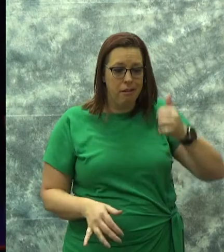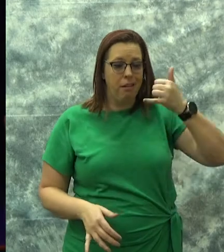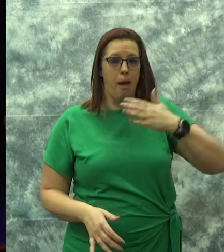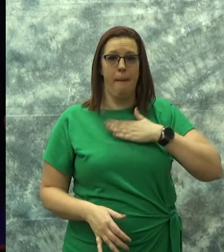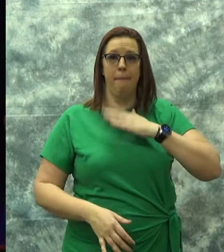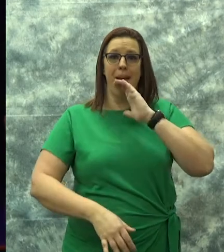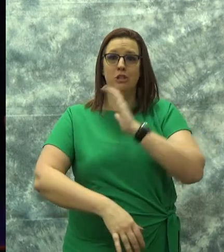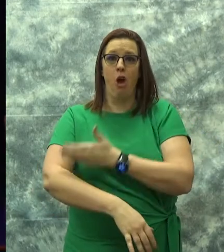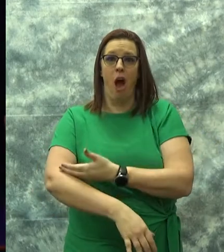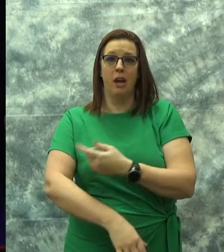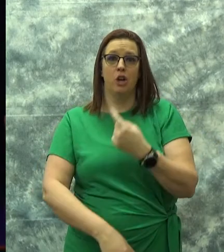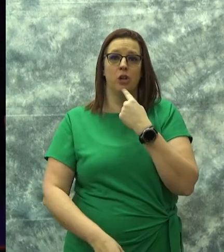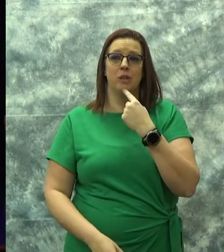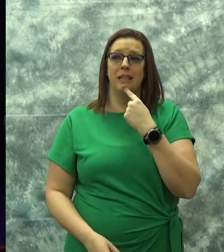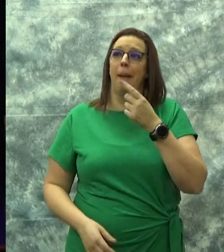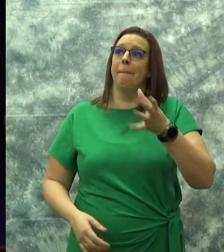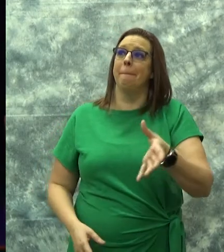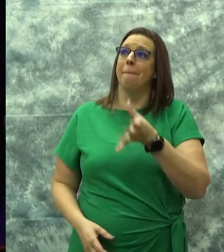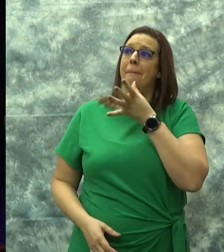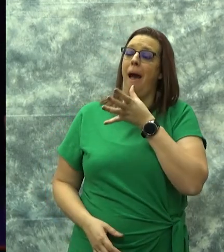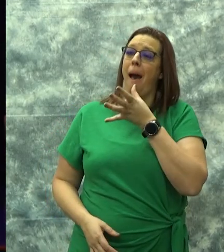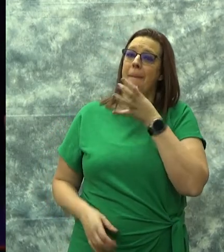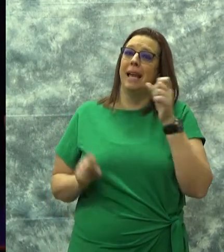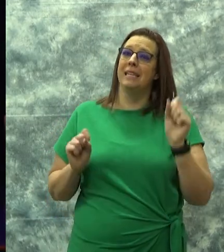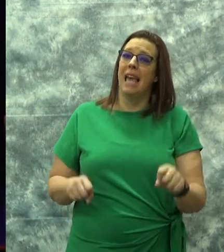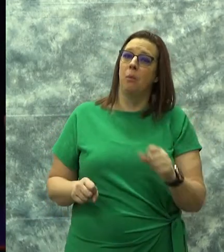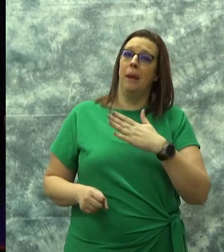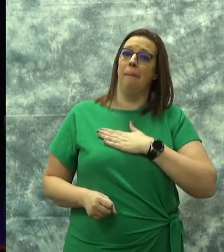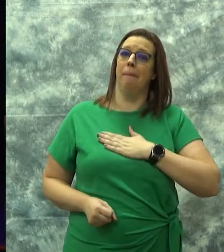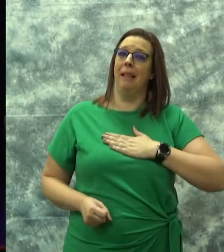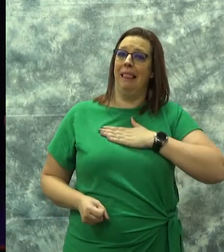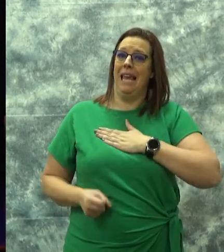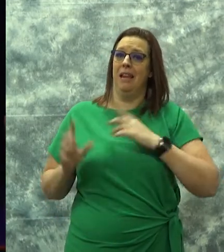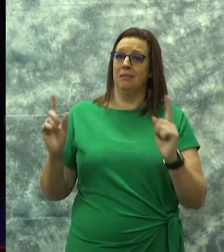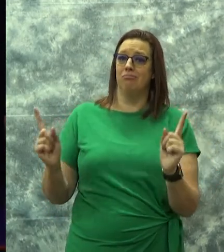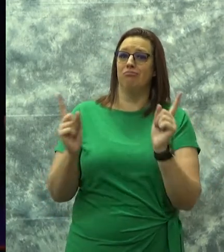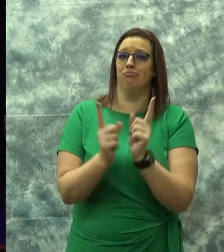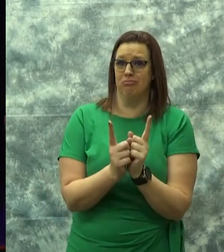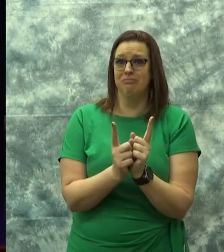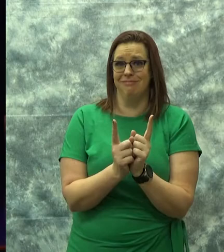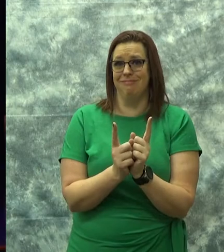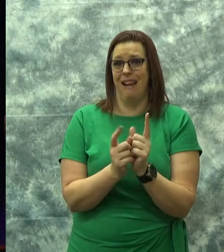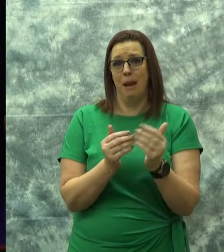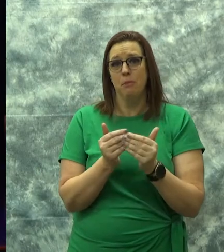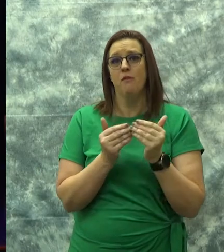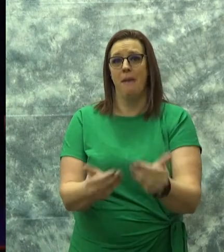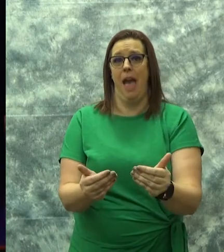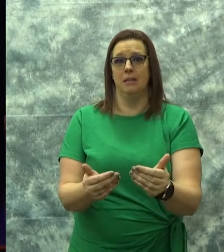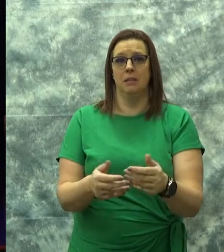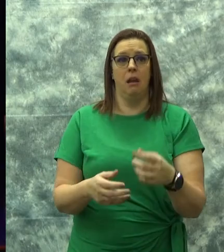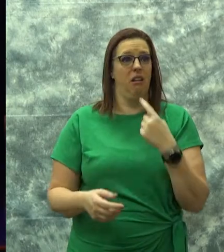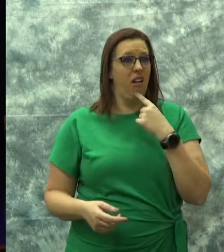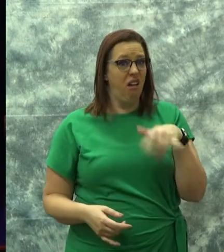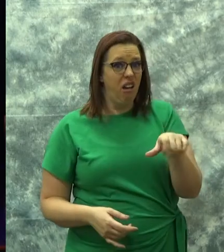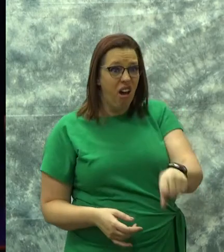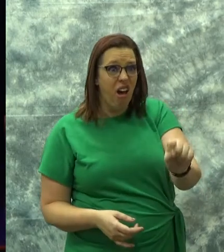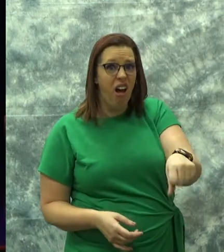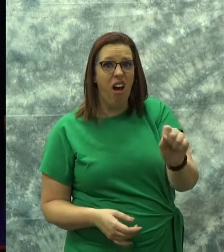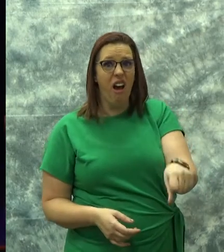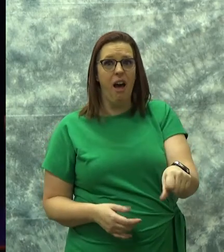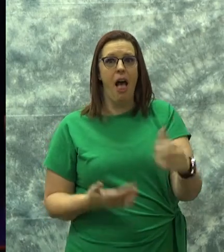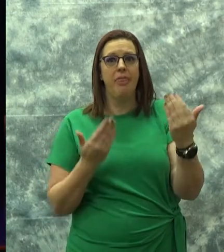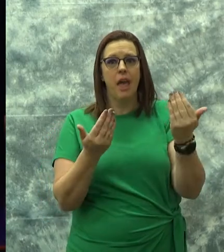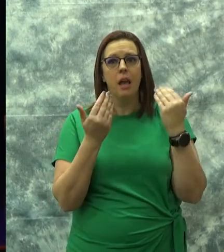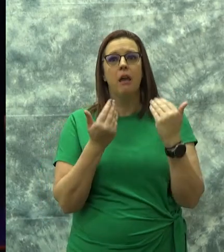and it was my daughter calling to say, 'Mom, can we please reconcile and get past this?' And she